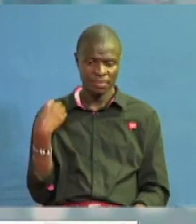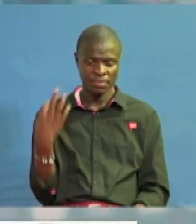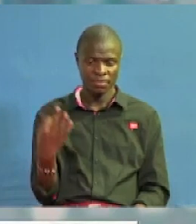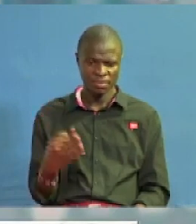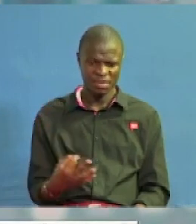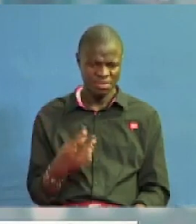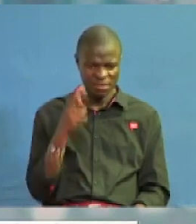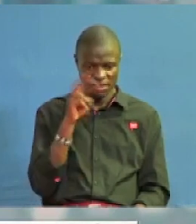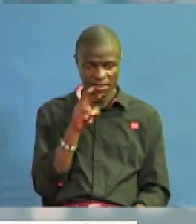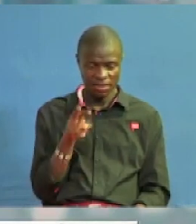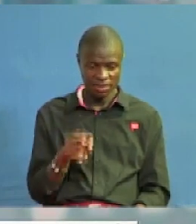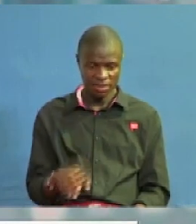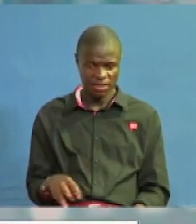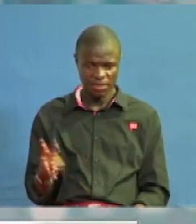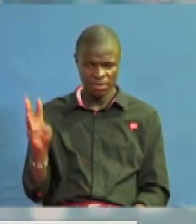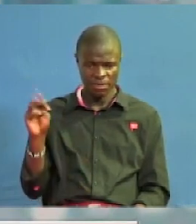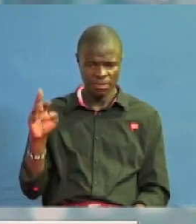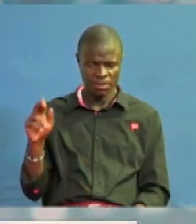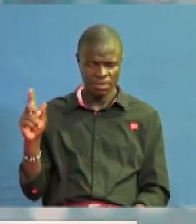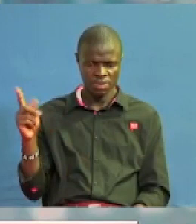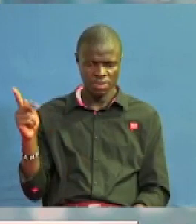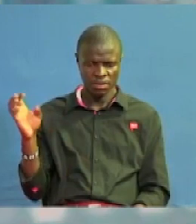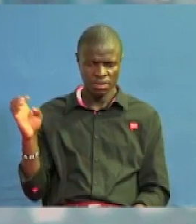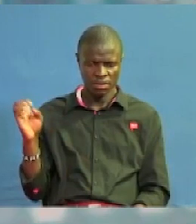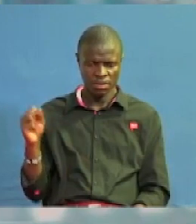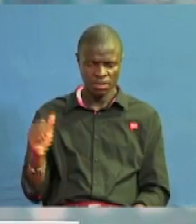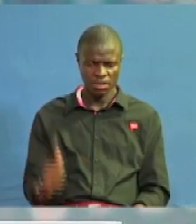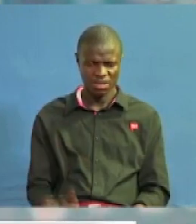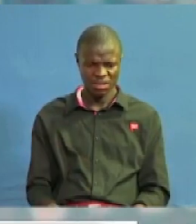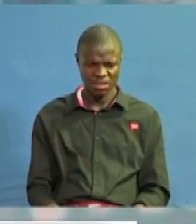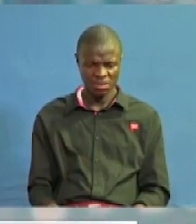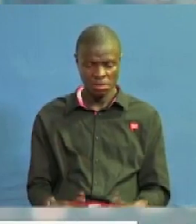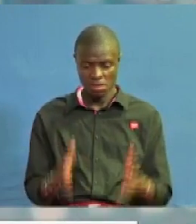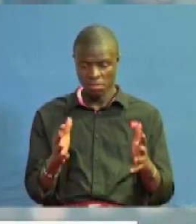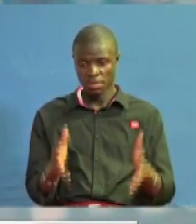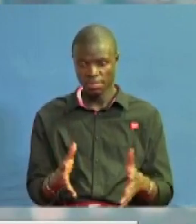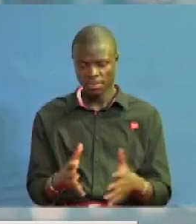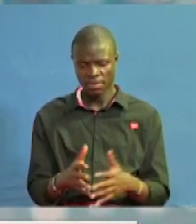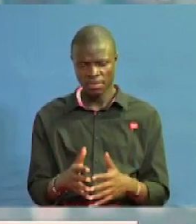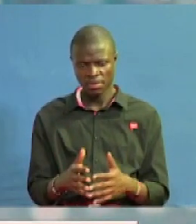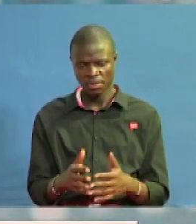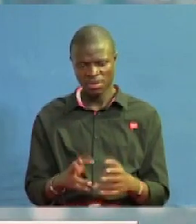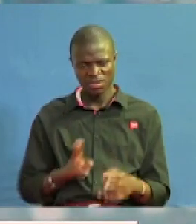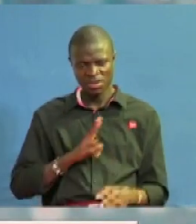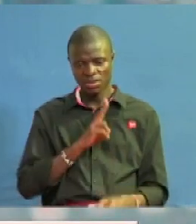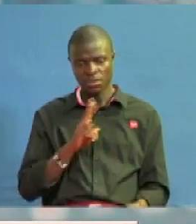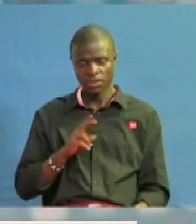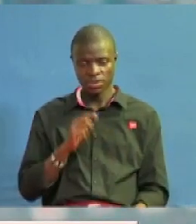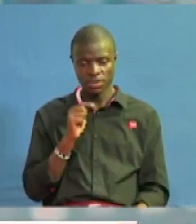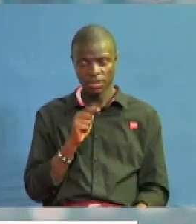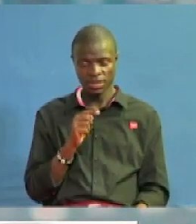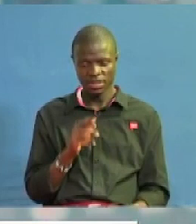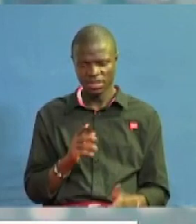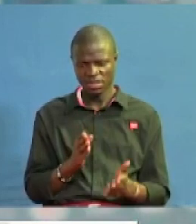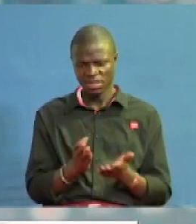three thing that you need to look at is the market. All right. Okay? Now the market is the people who are going to buy this product or